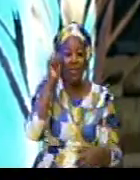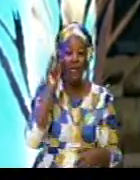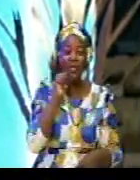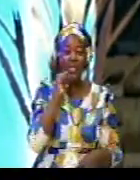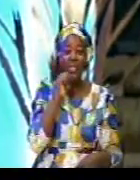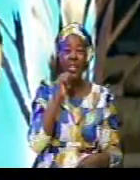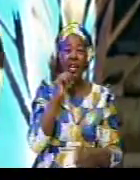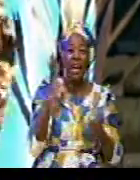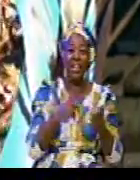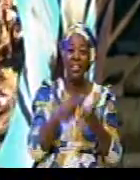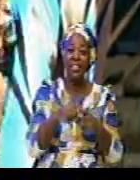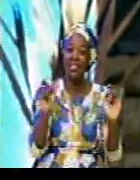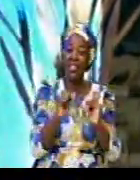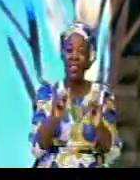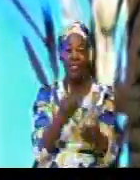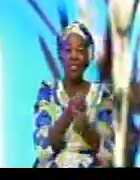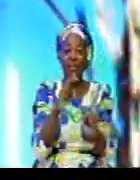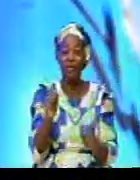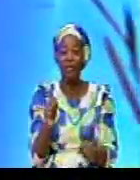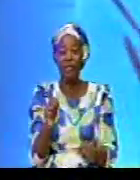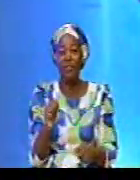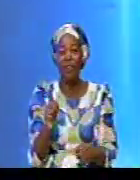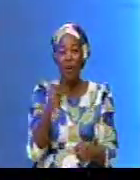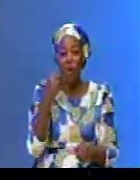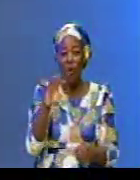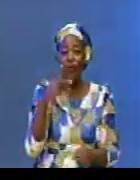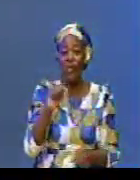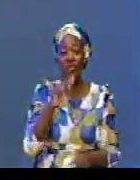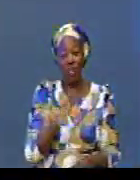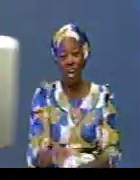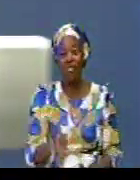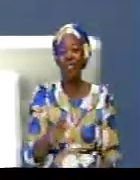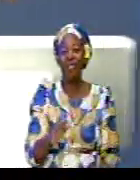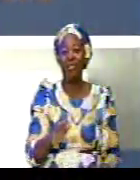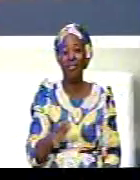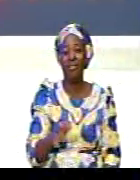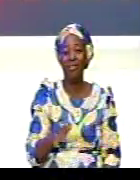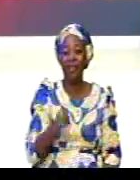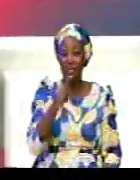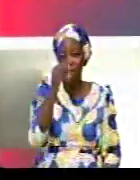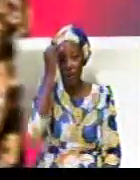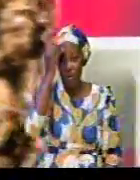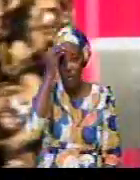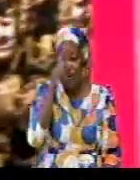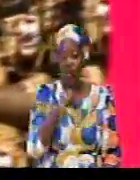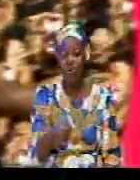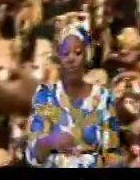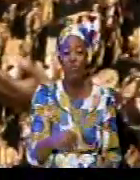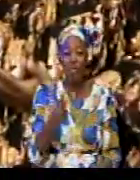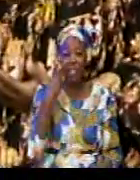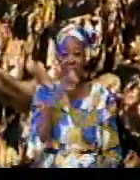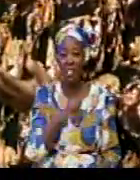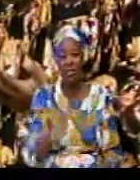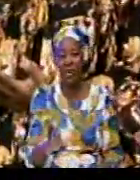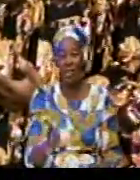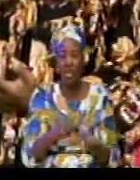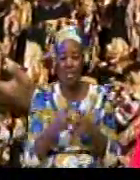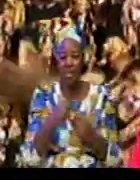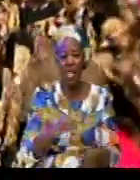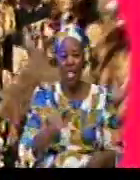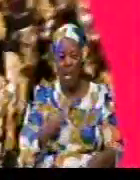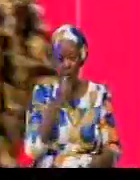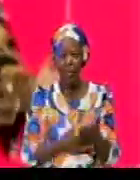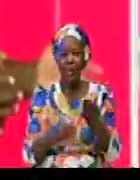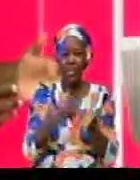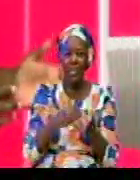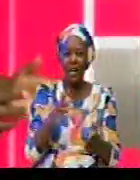children. You know, the salvation of the adult is the same salvation of the child. You